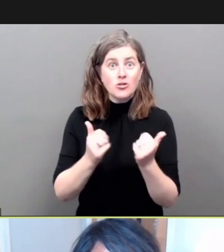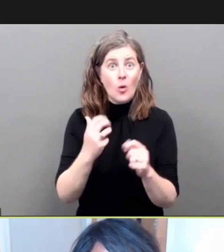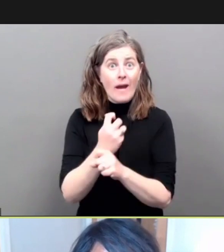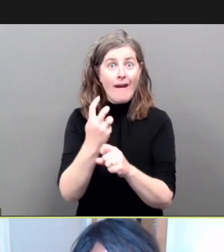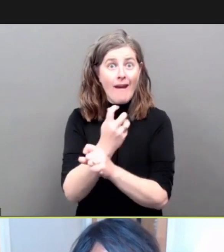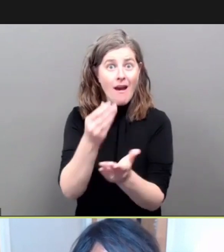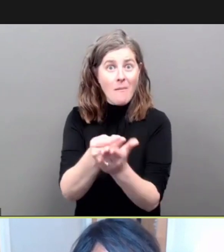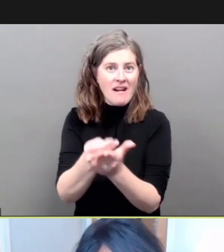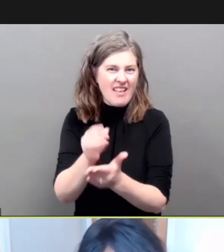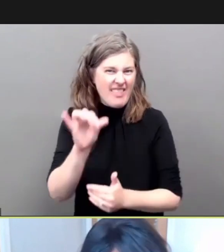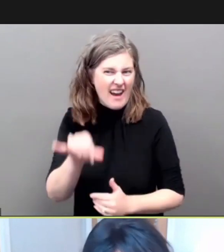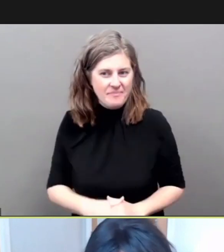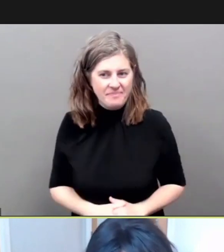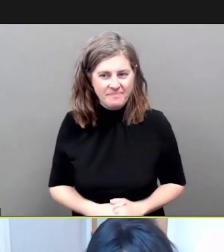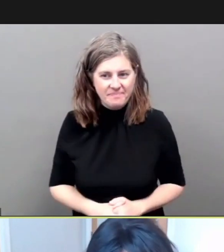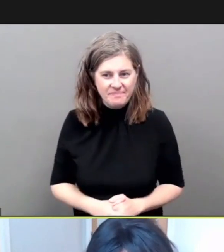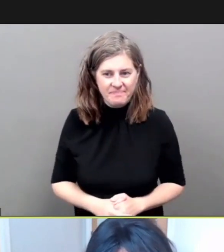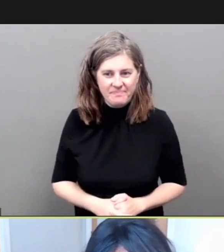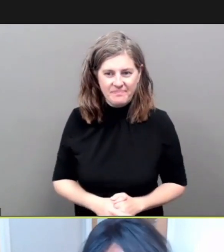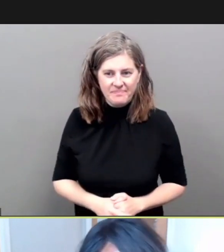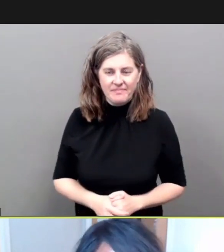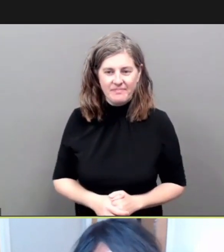sweepstakes.